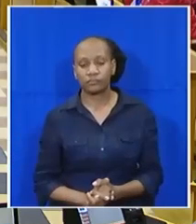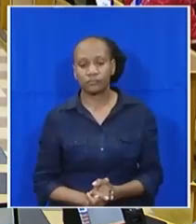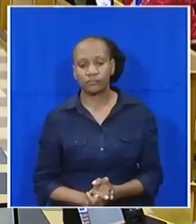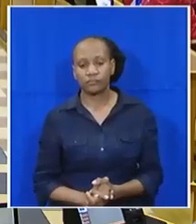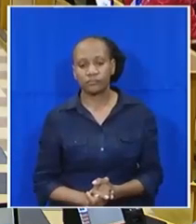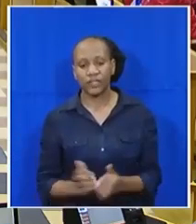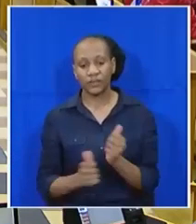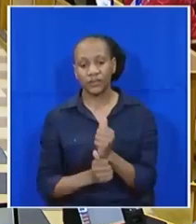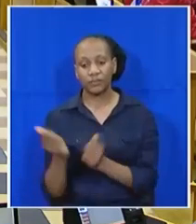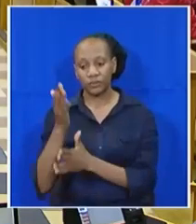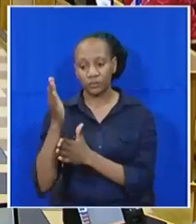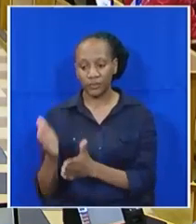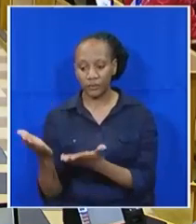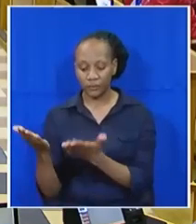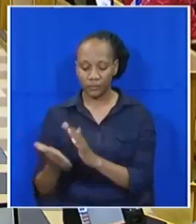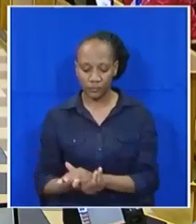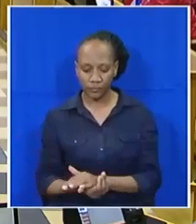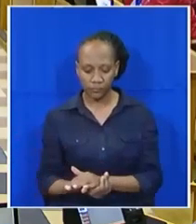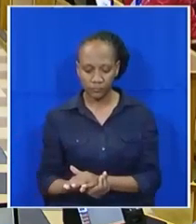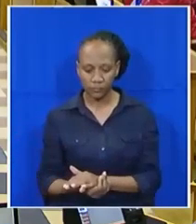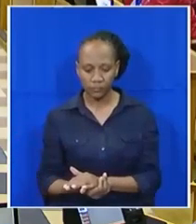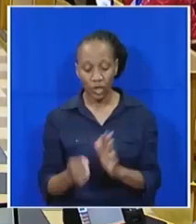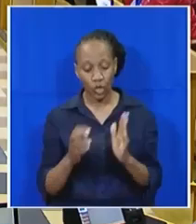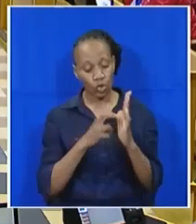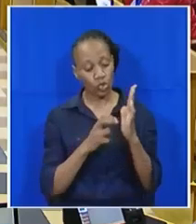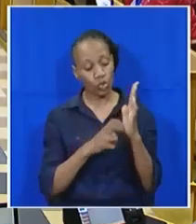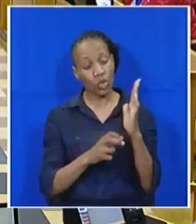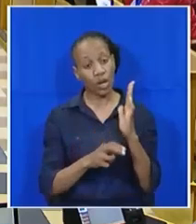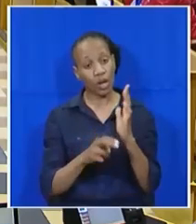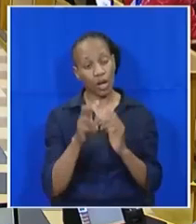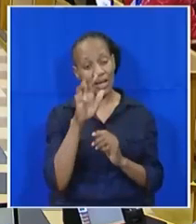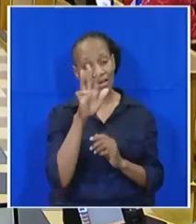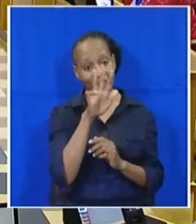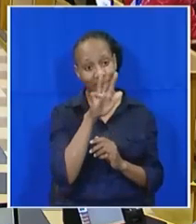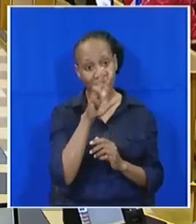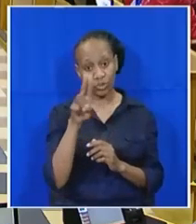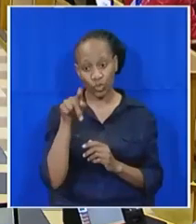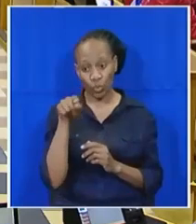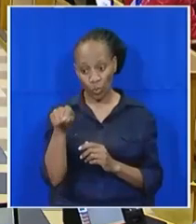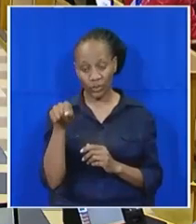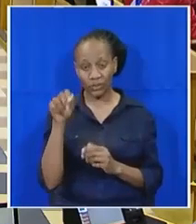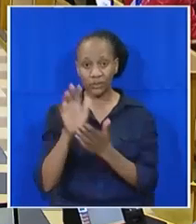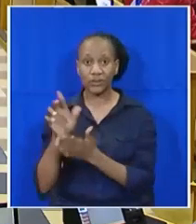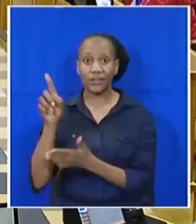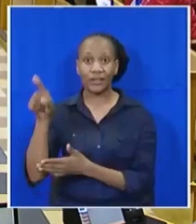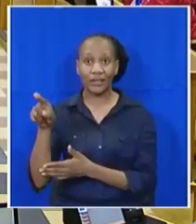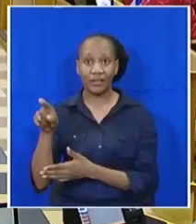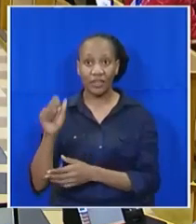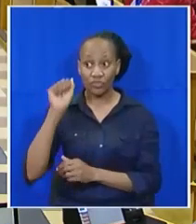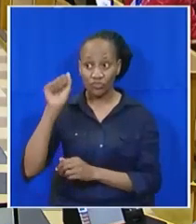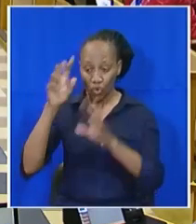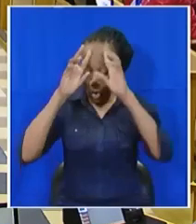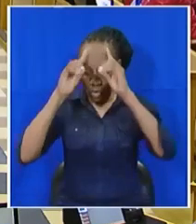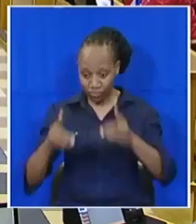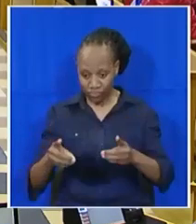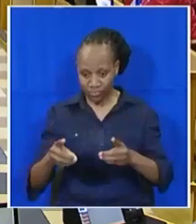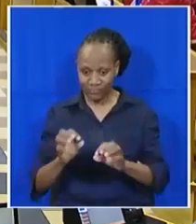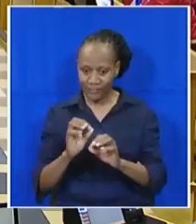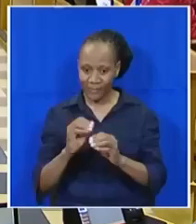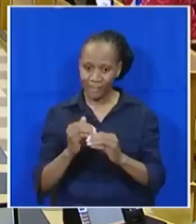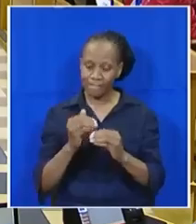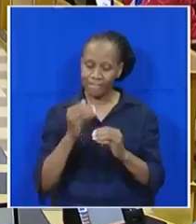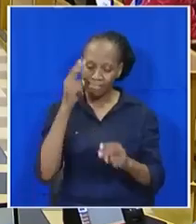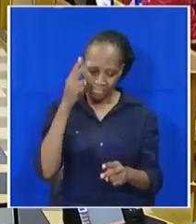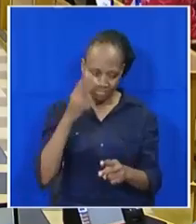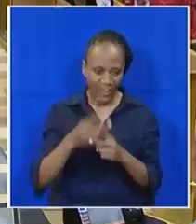Chairperson, Deputy Speaker, according to Rule 92.11, your rulings are final. Your rulings